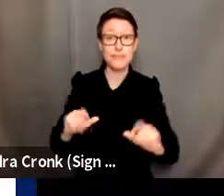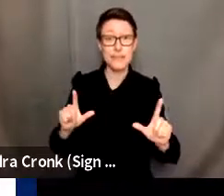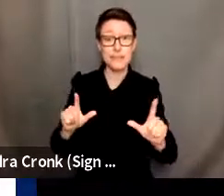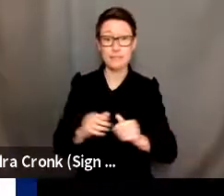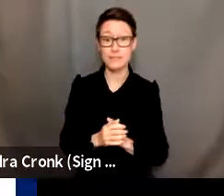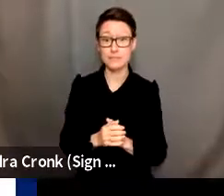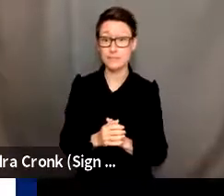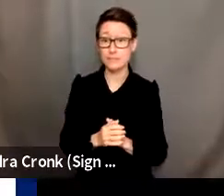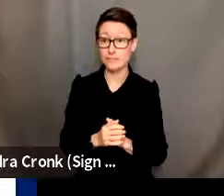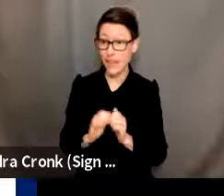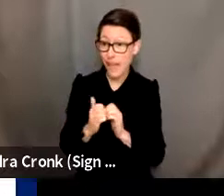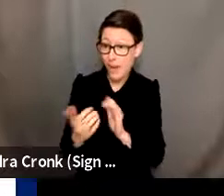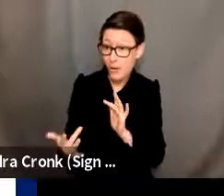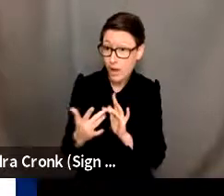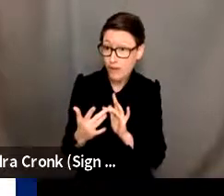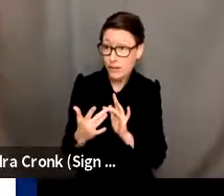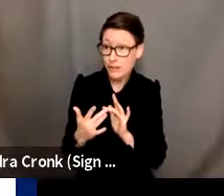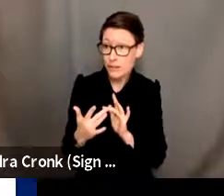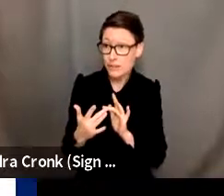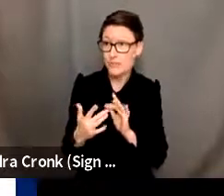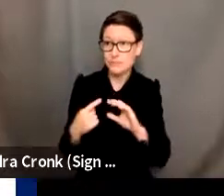email is your best bet,